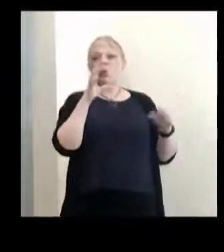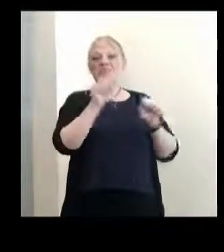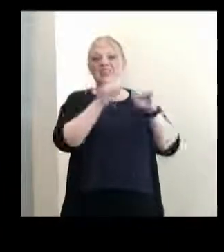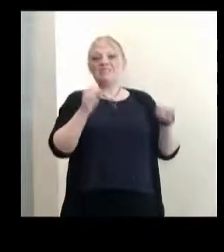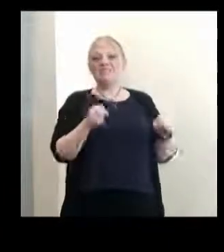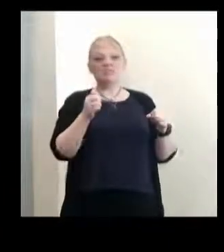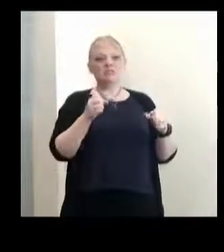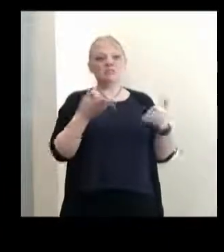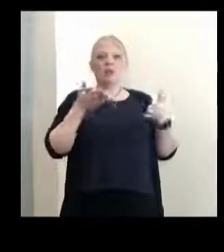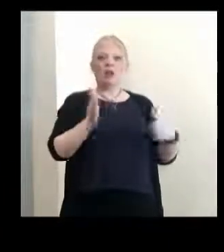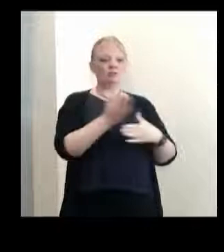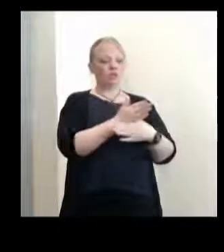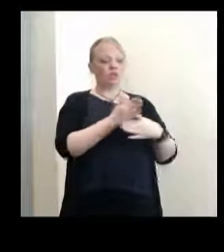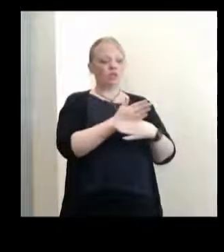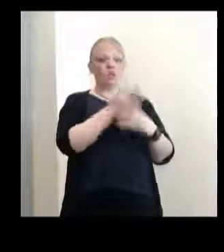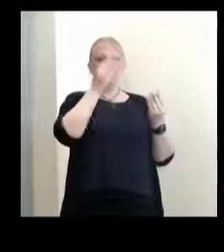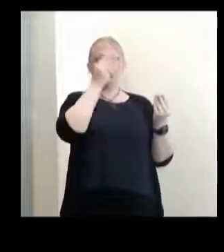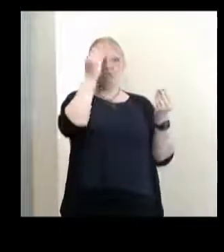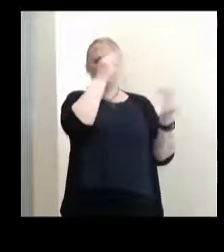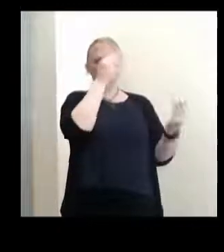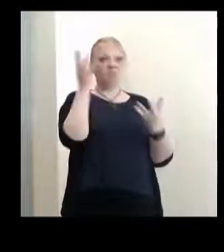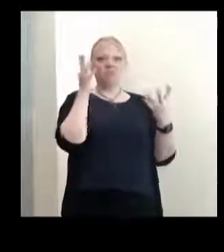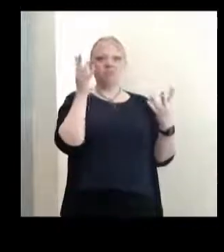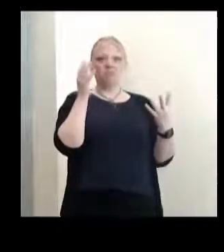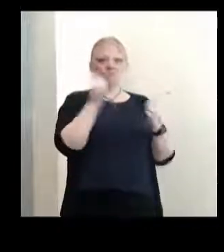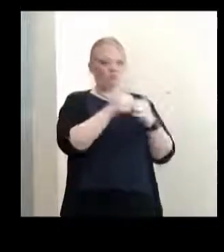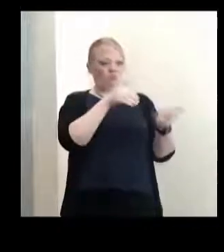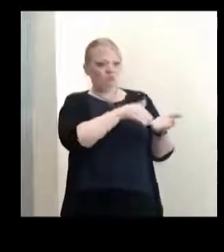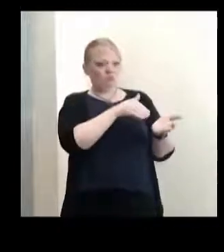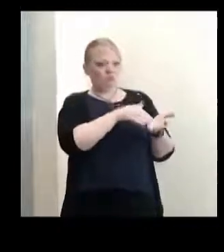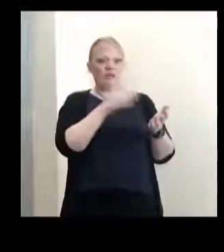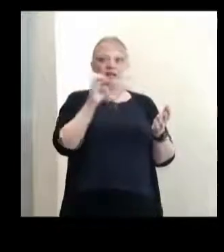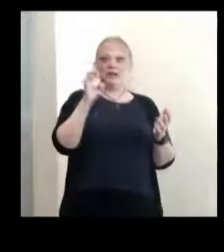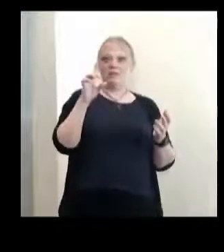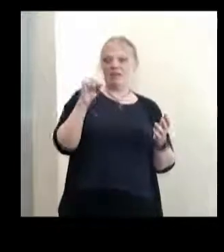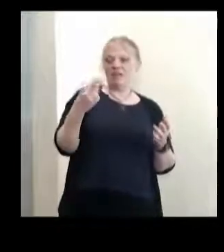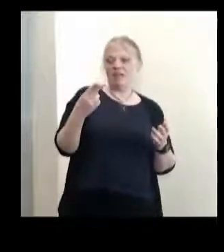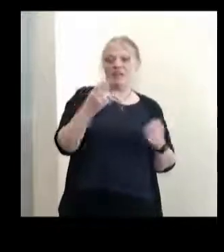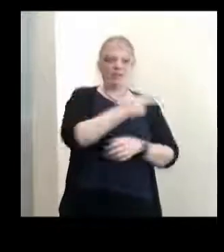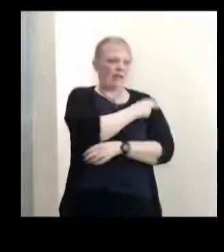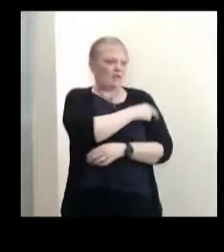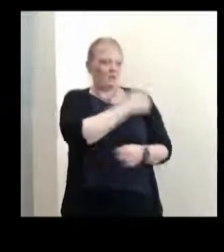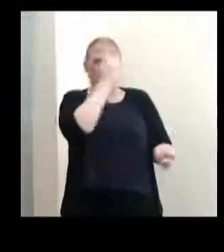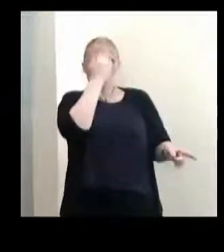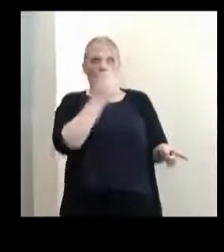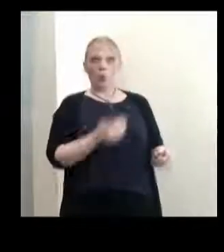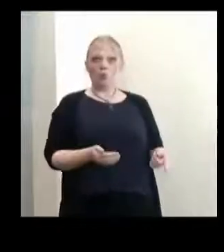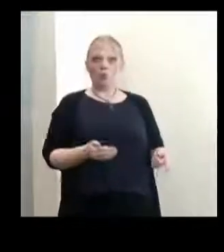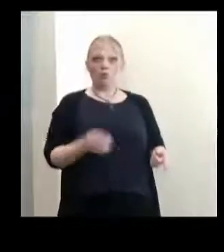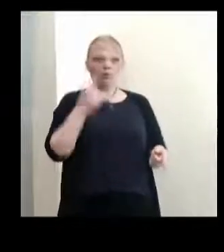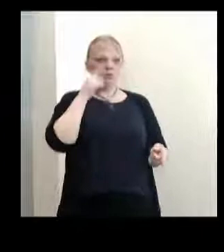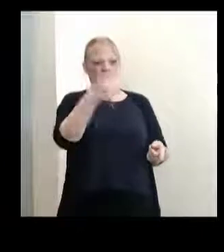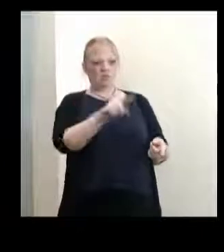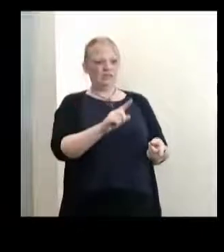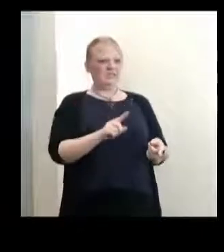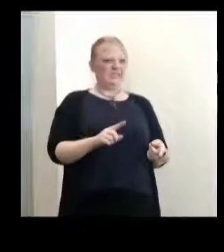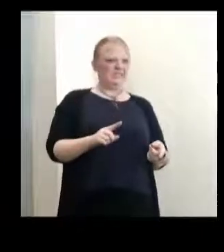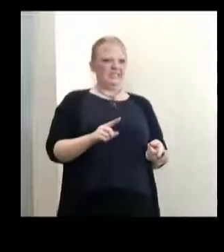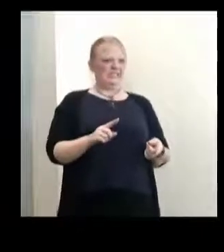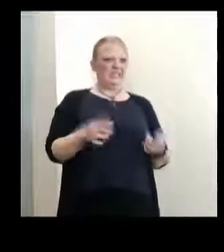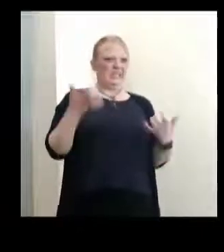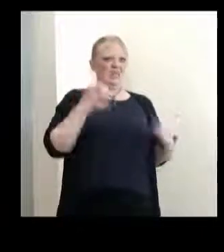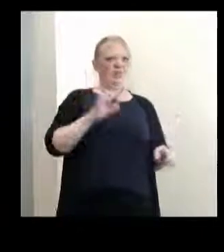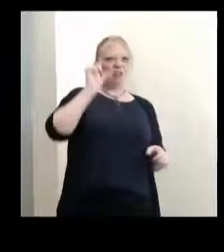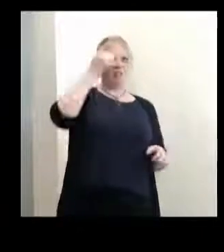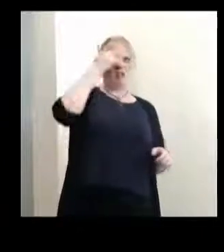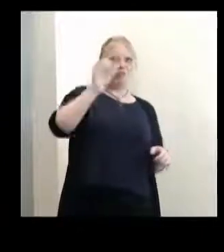the sharing of information among healthcare providers so our Department of Health can know it. The hospitals can know it. So for those who are like, oh, I don't want government